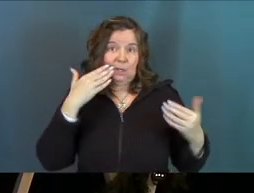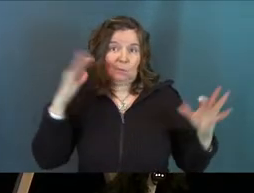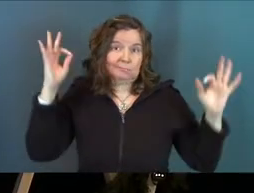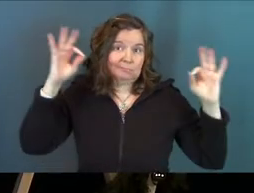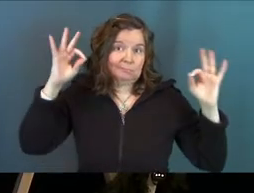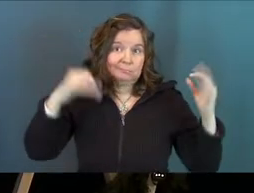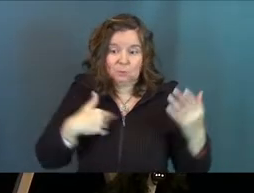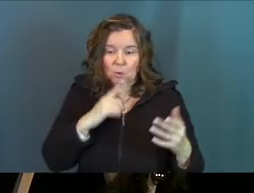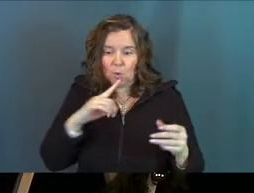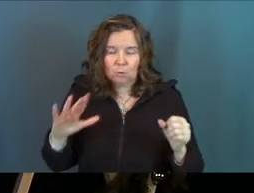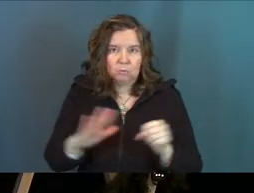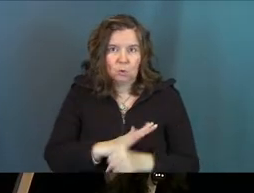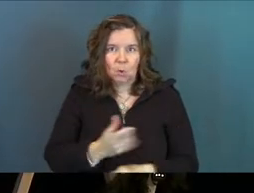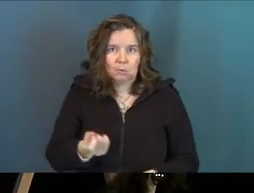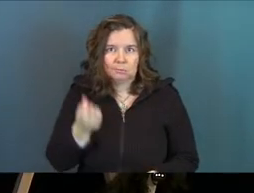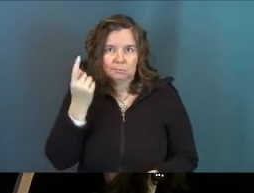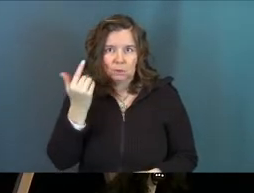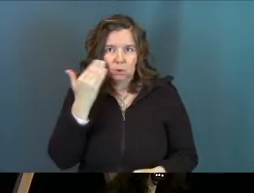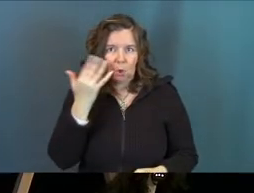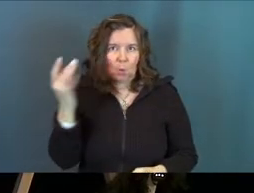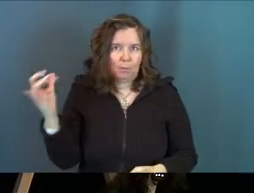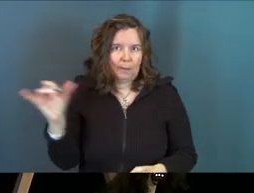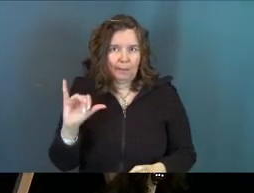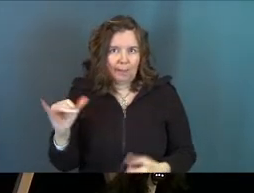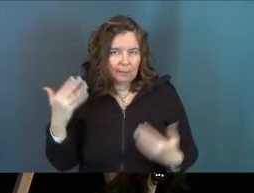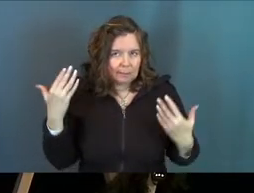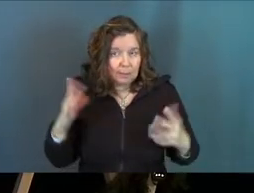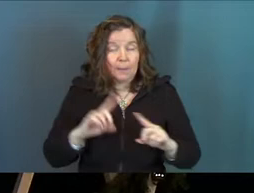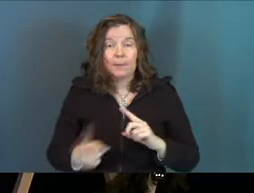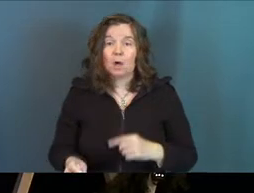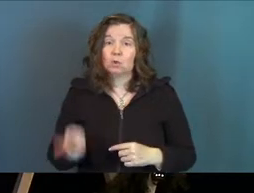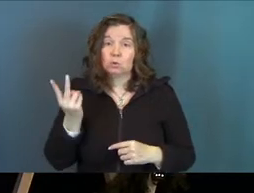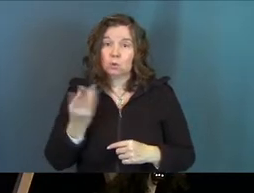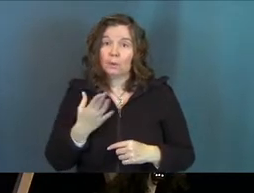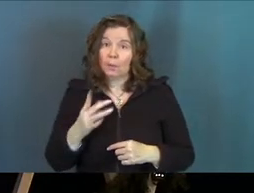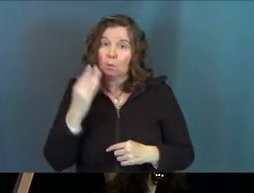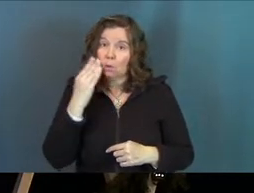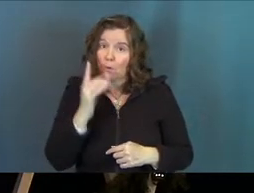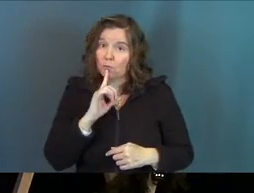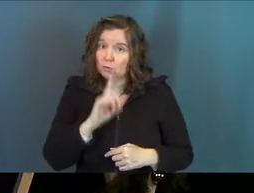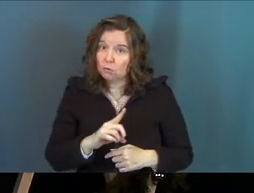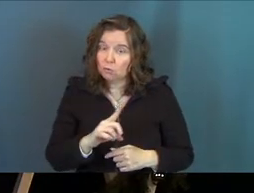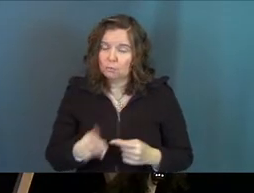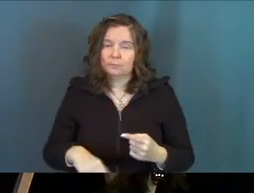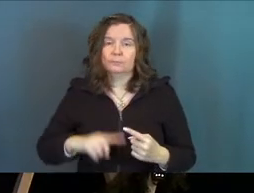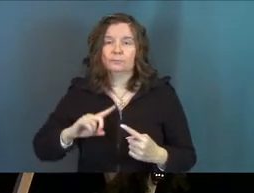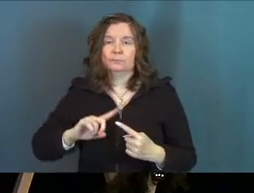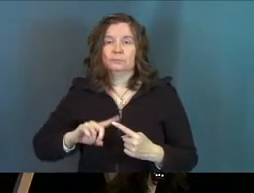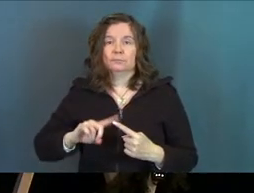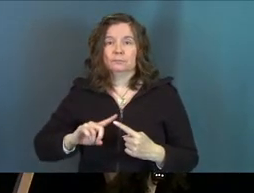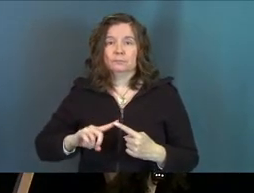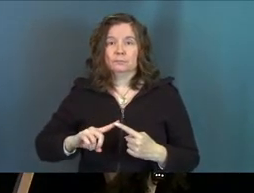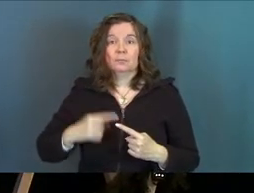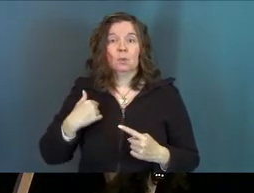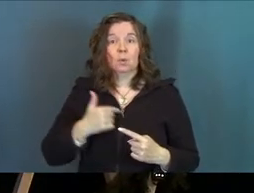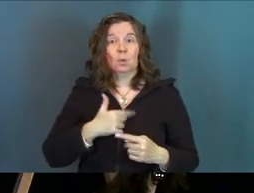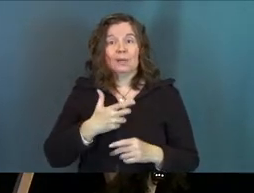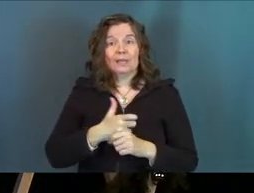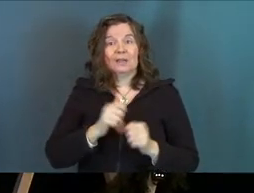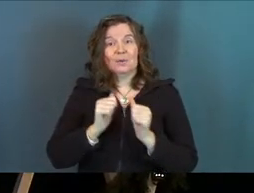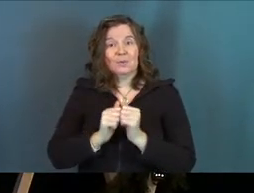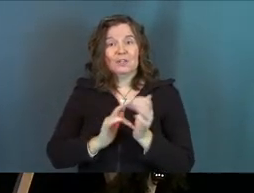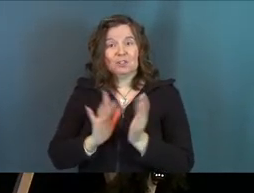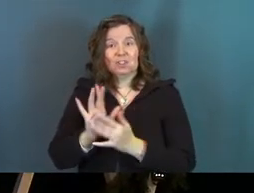know. We don't totally know what it's going to be like. But two things that we do know, okay, is one, we get to